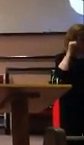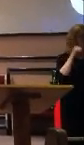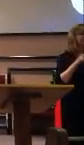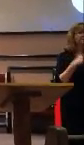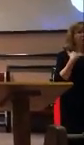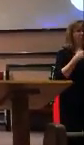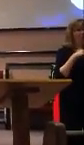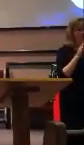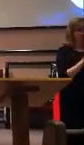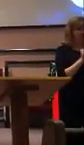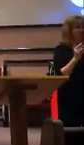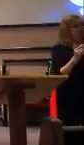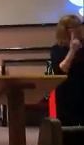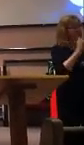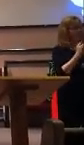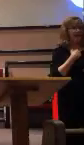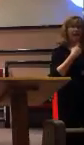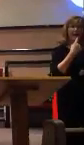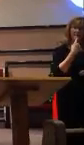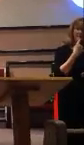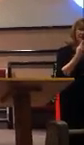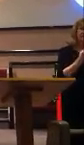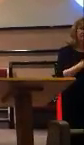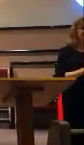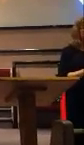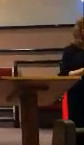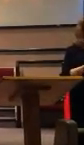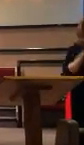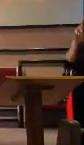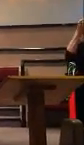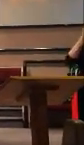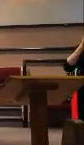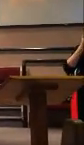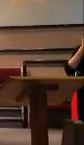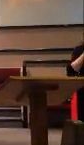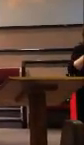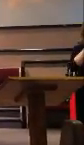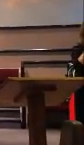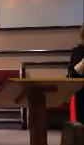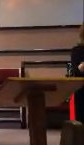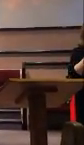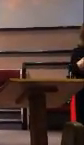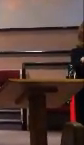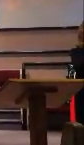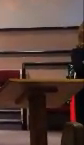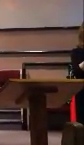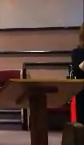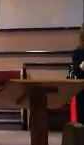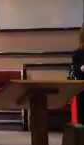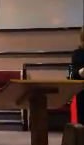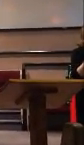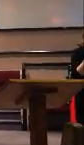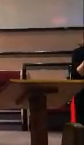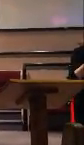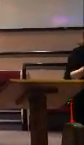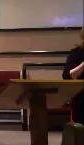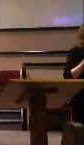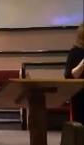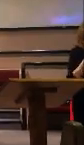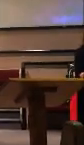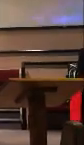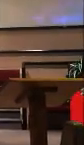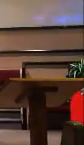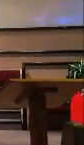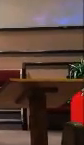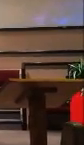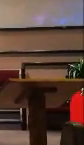again, as we were gathering, one of the things that I said to the governors and the senior leadership team, the council of elders that was present with us, I said, I feel like